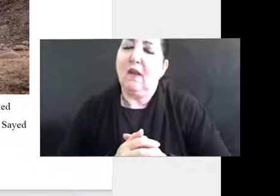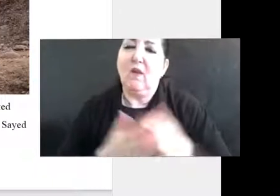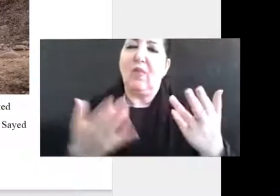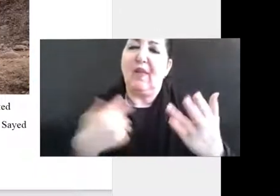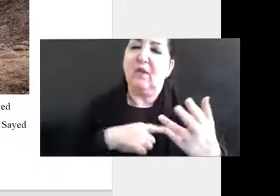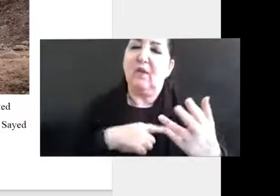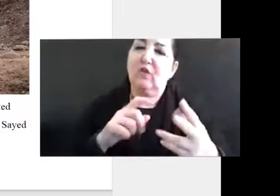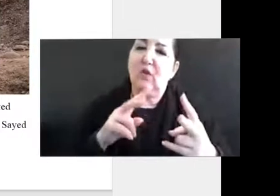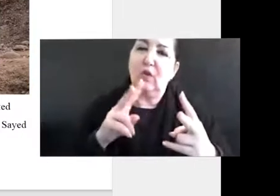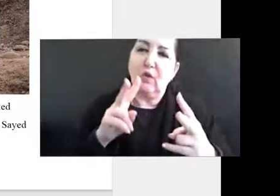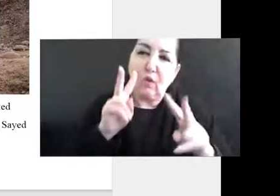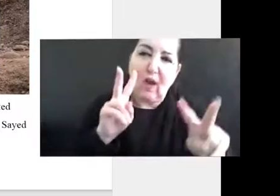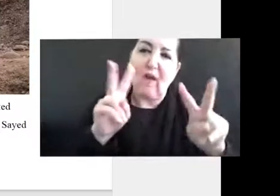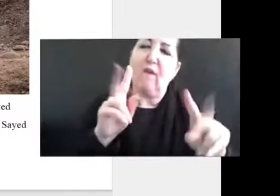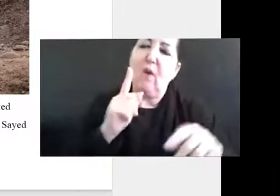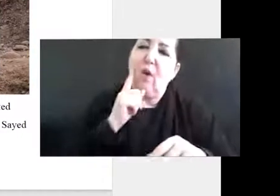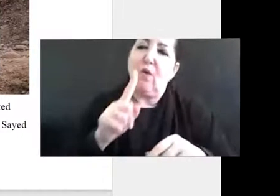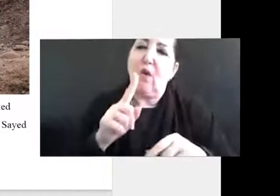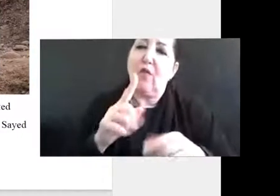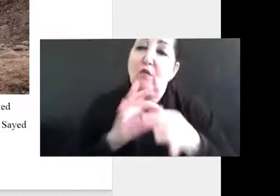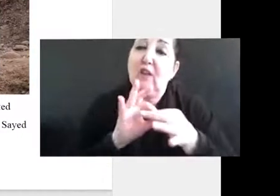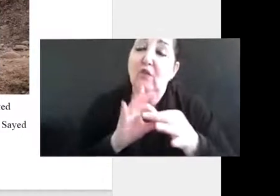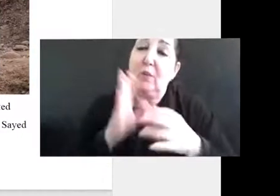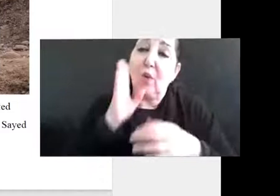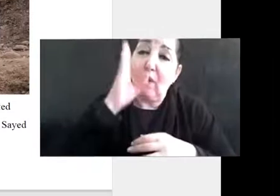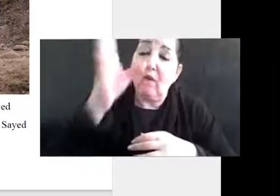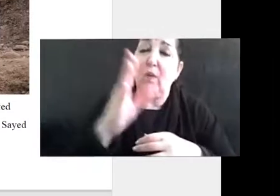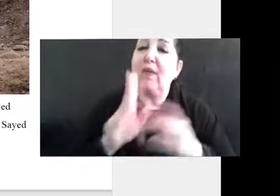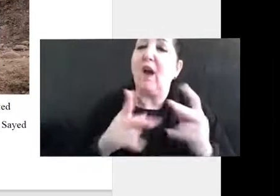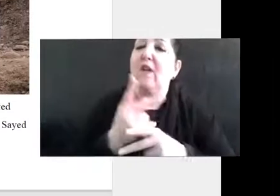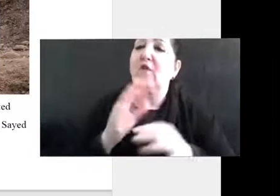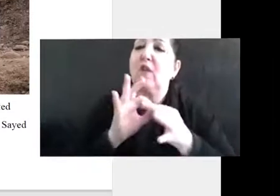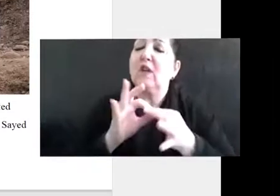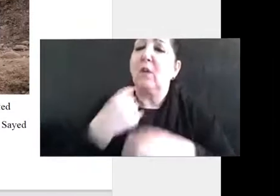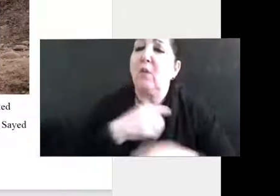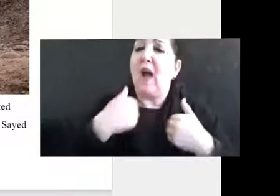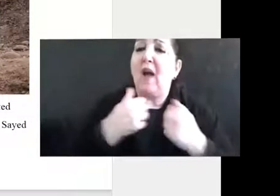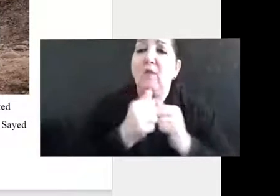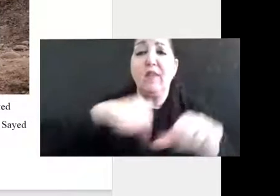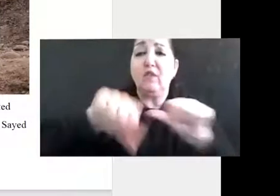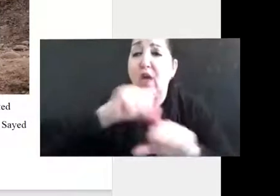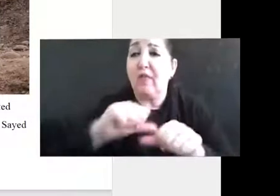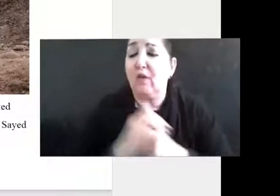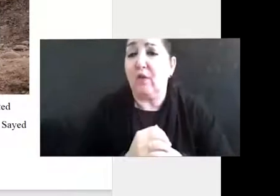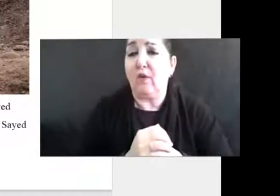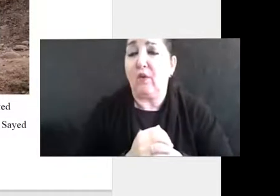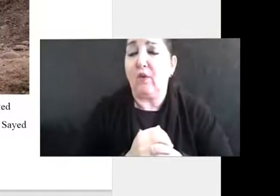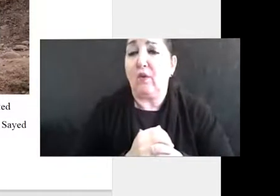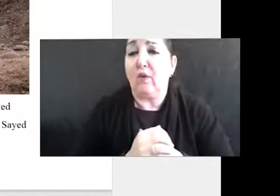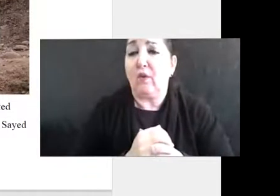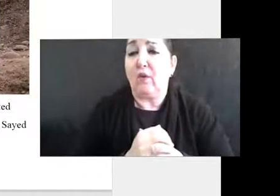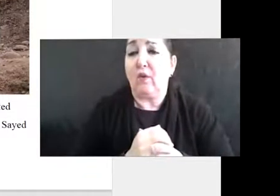various, you know, things that we should look out for in the relationship that going forward, you know, the kind of relationship that we have with each other,